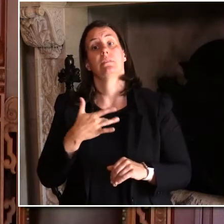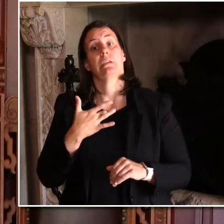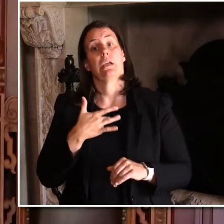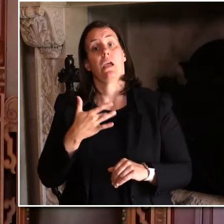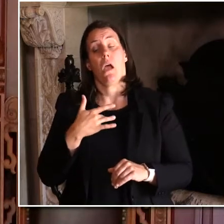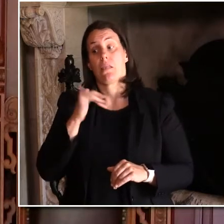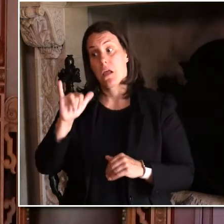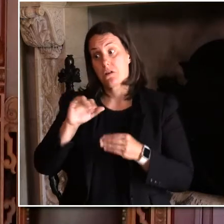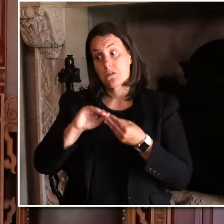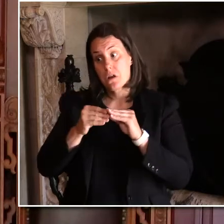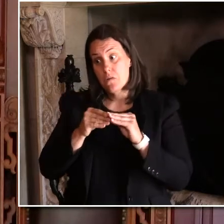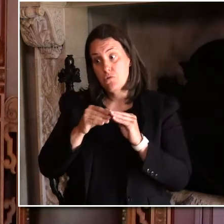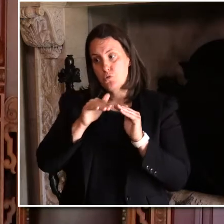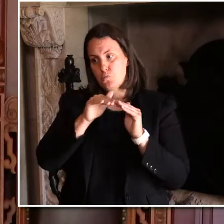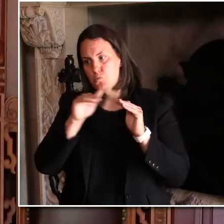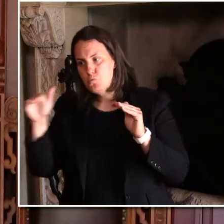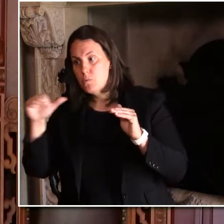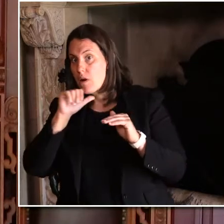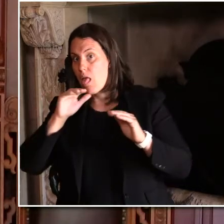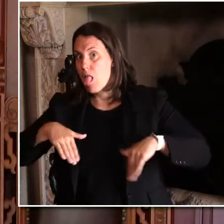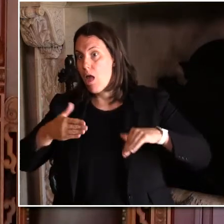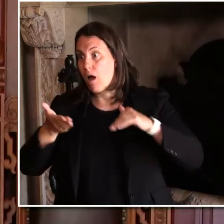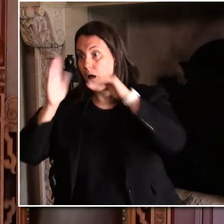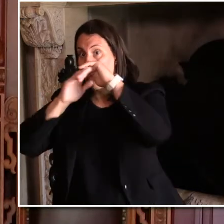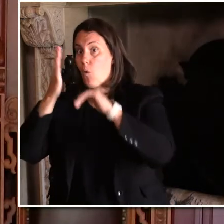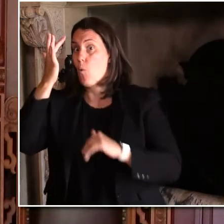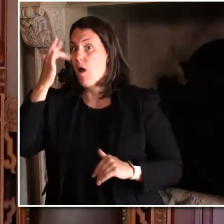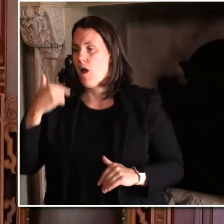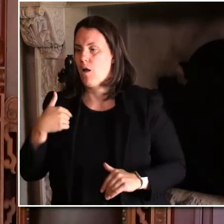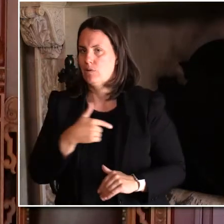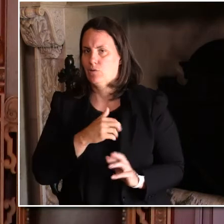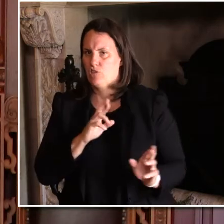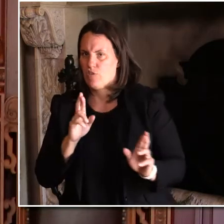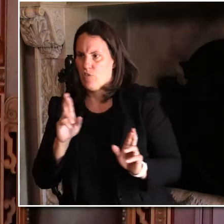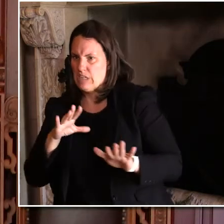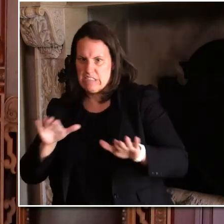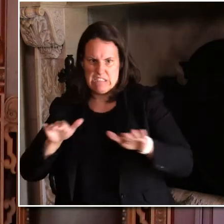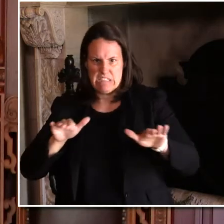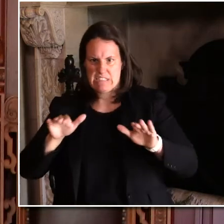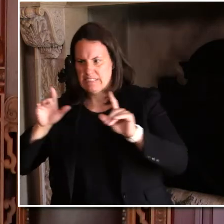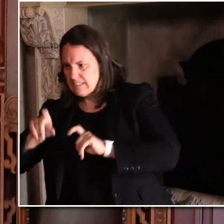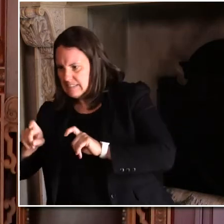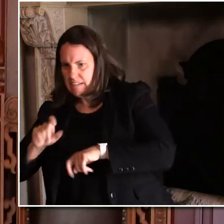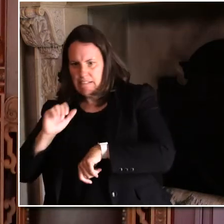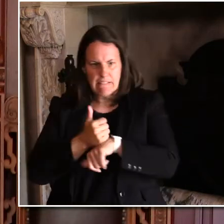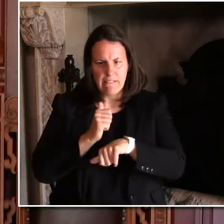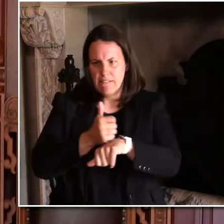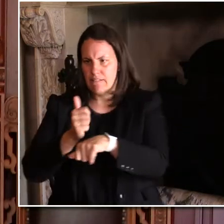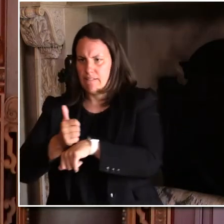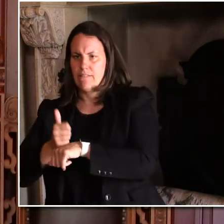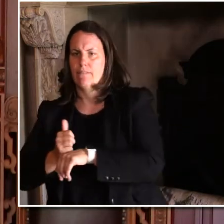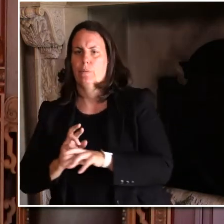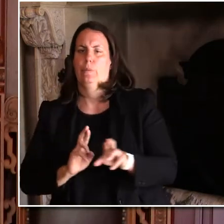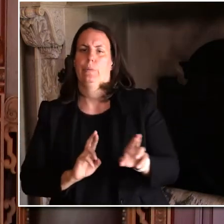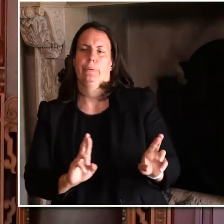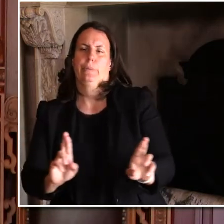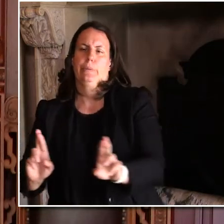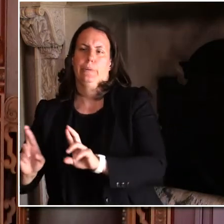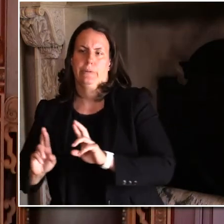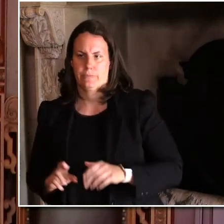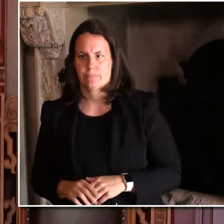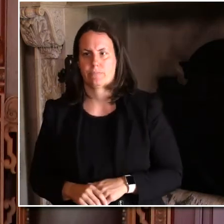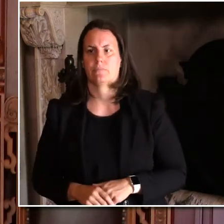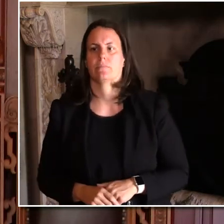personal behavior, to employers doing whatever they can to put in the things to protect their workers, to